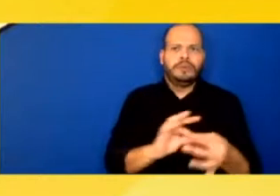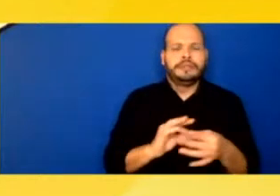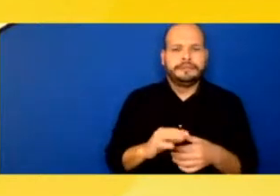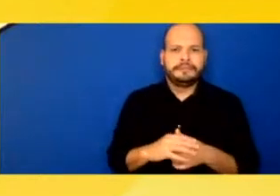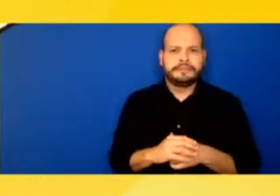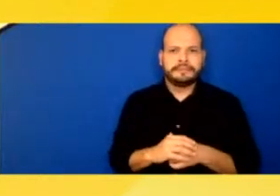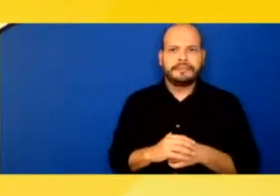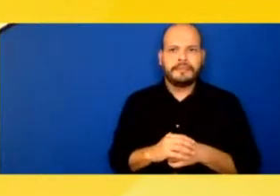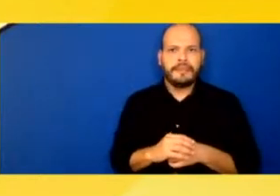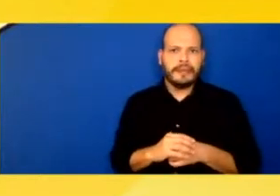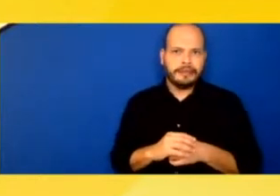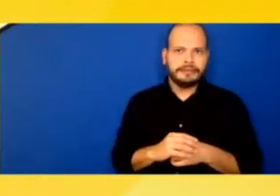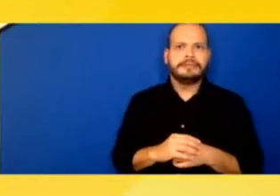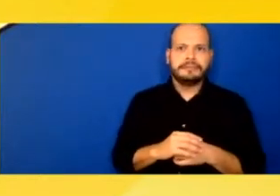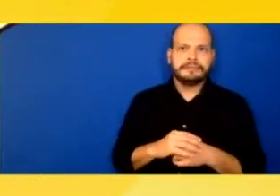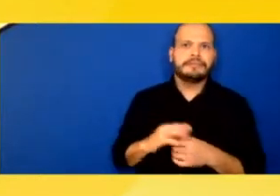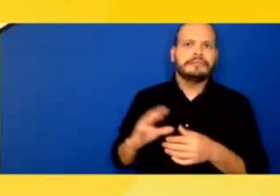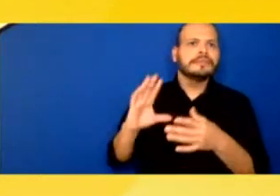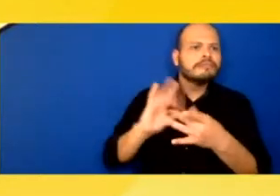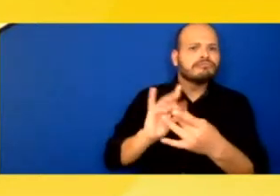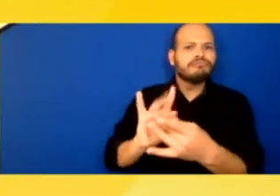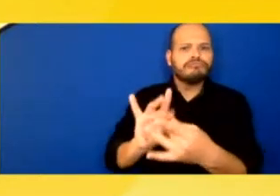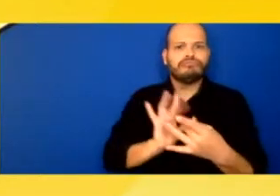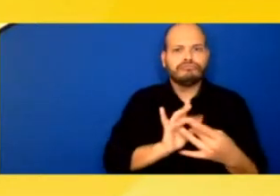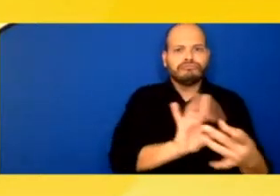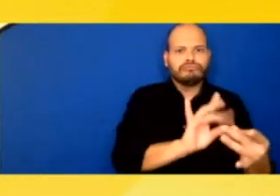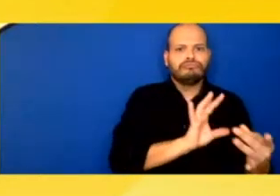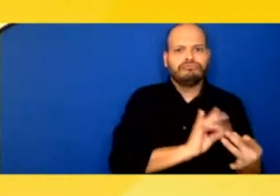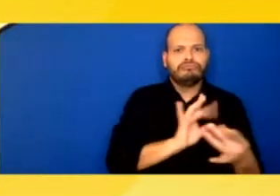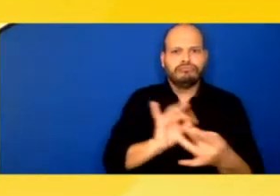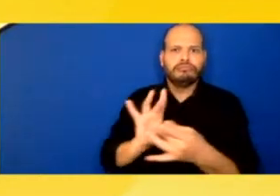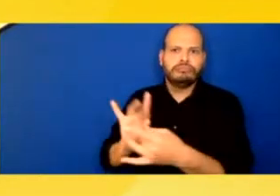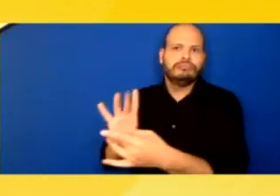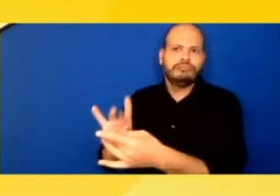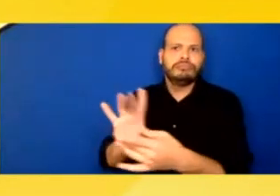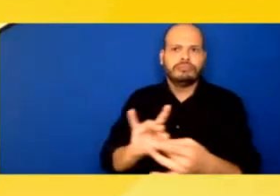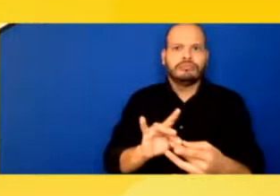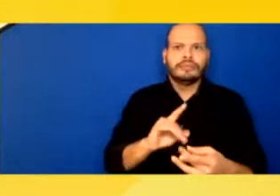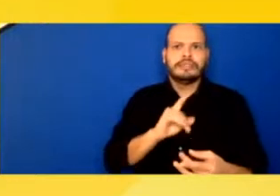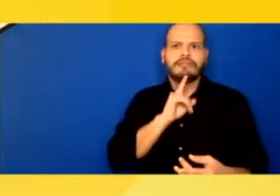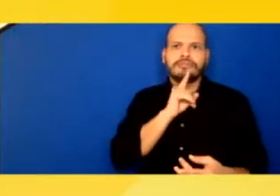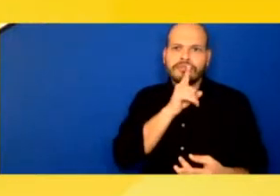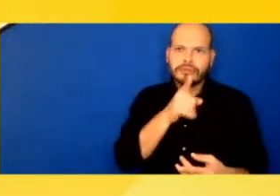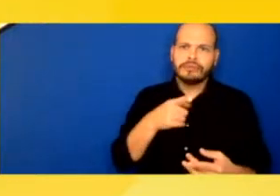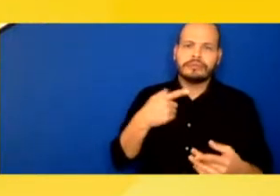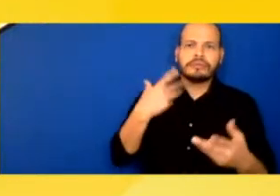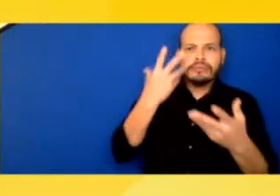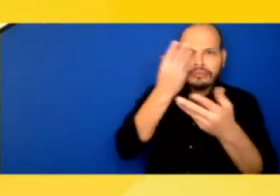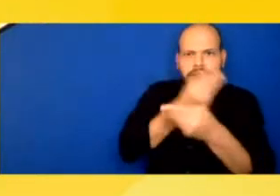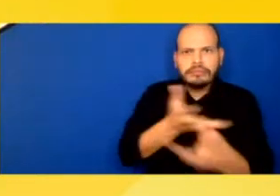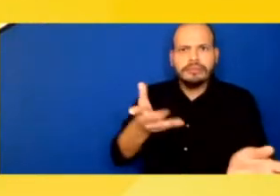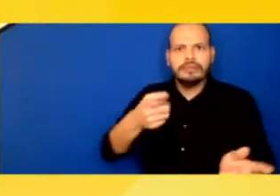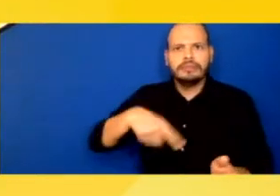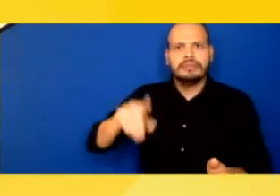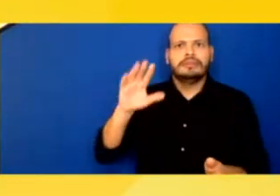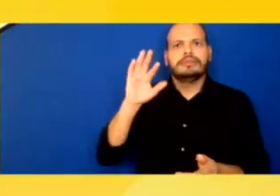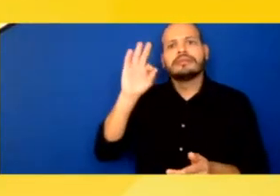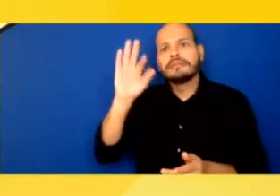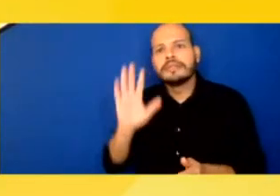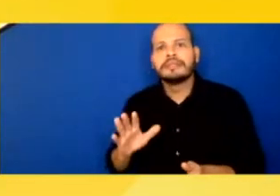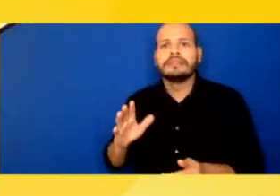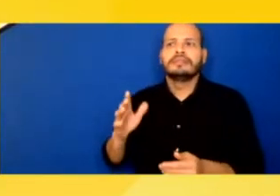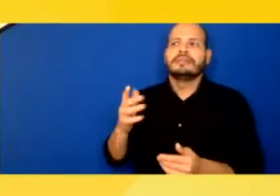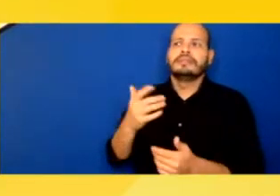who preach and practice love and mercy, not hate and division. Place people in our path that will cause us to